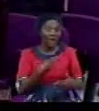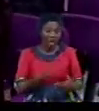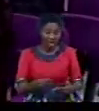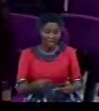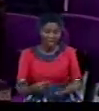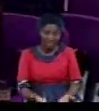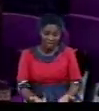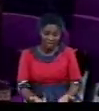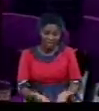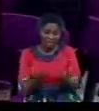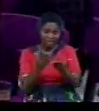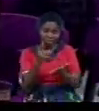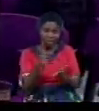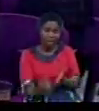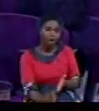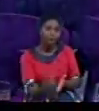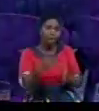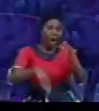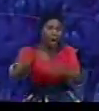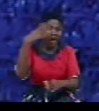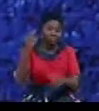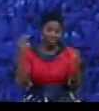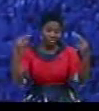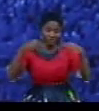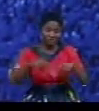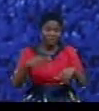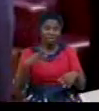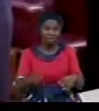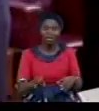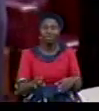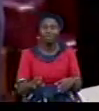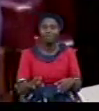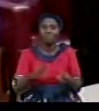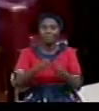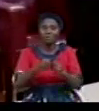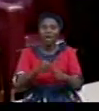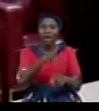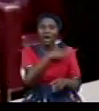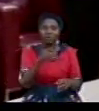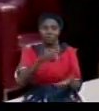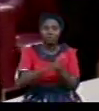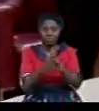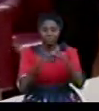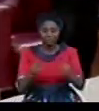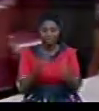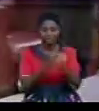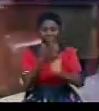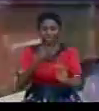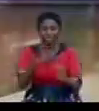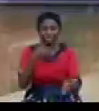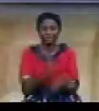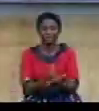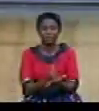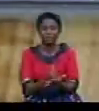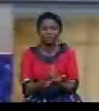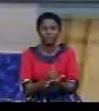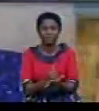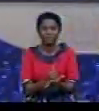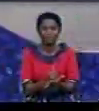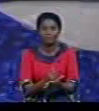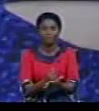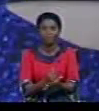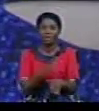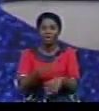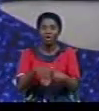dungeon of weakness you'll be strong in Jesus name all those three